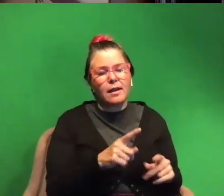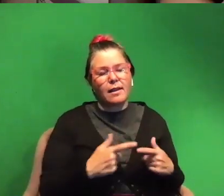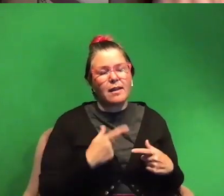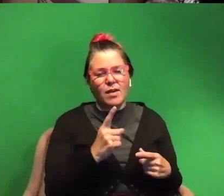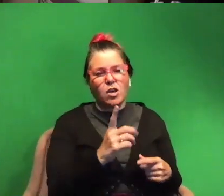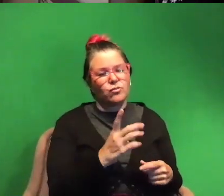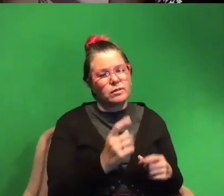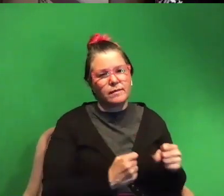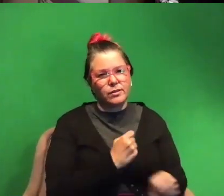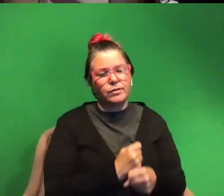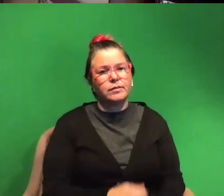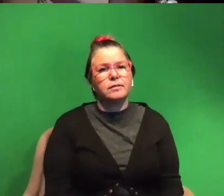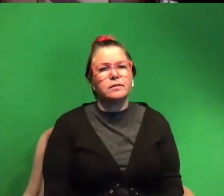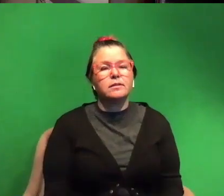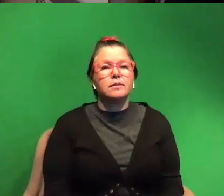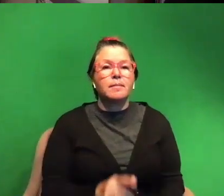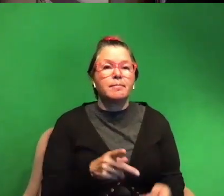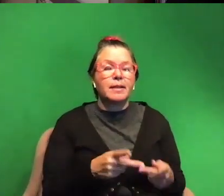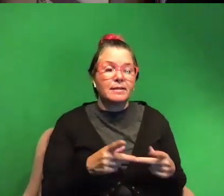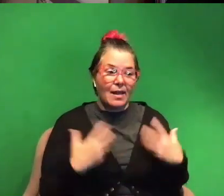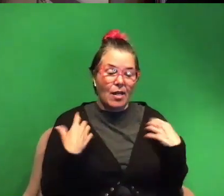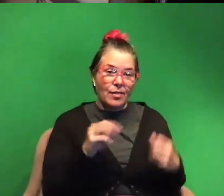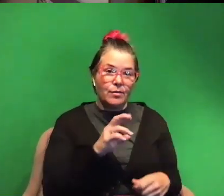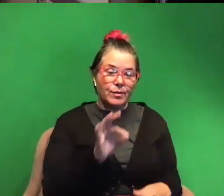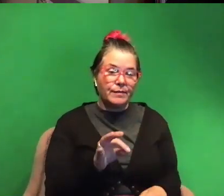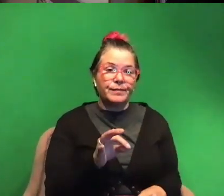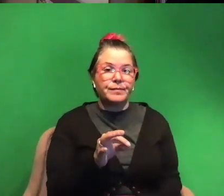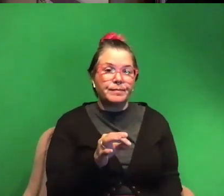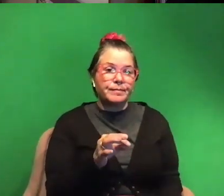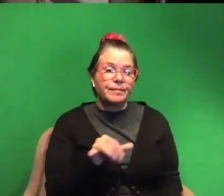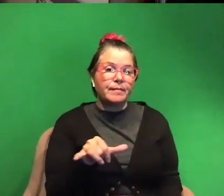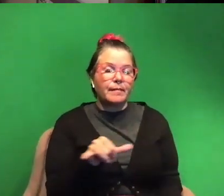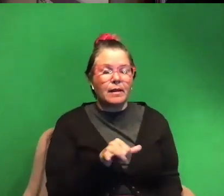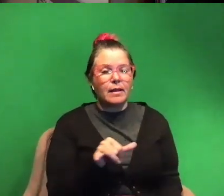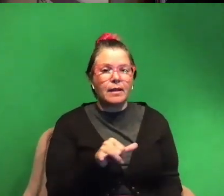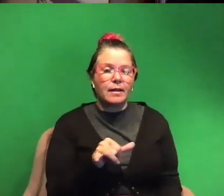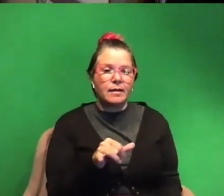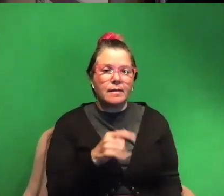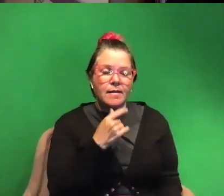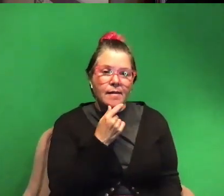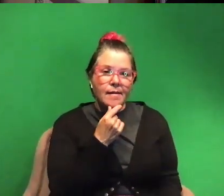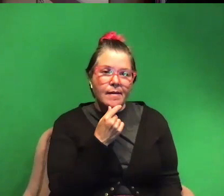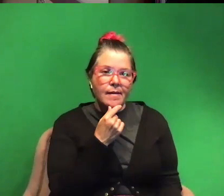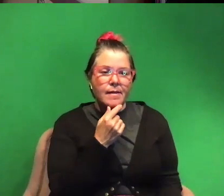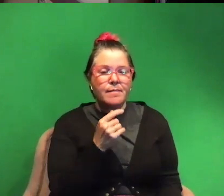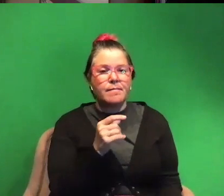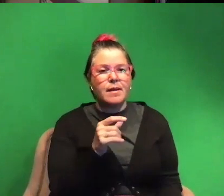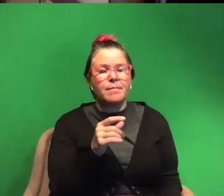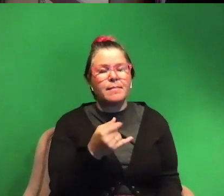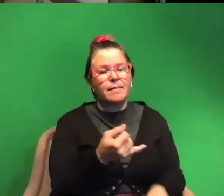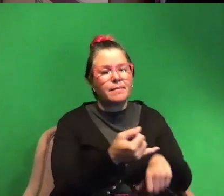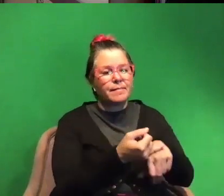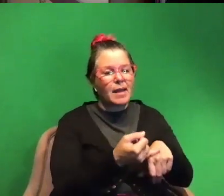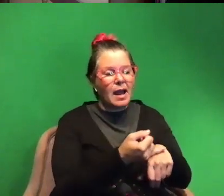years. So in places where you have really healthy reefs, like in maybe remote islands in the